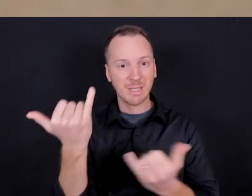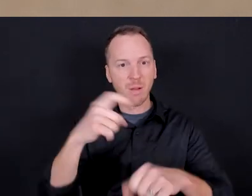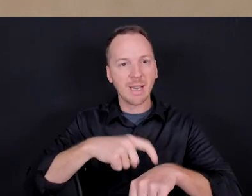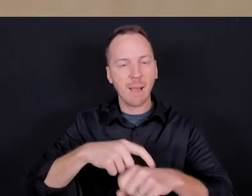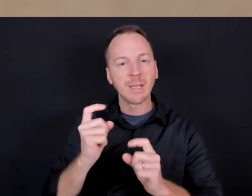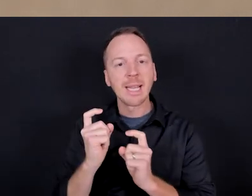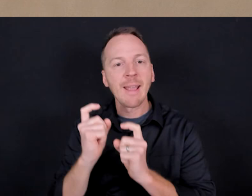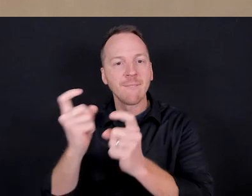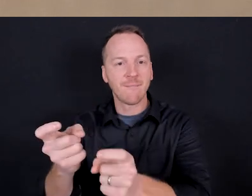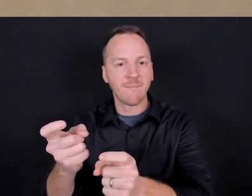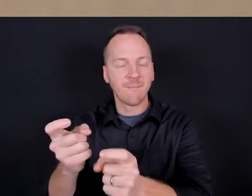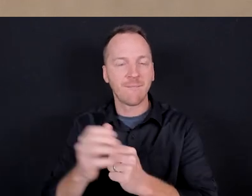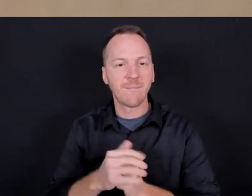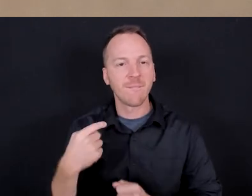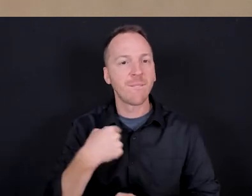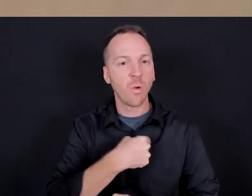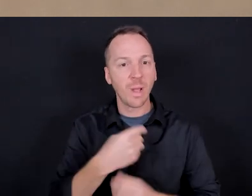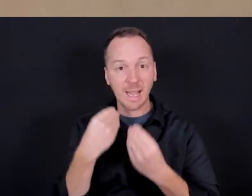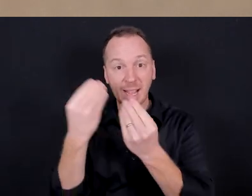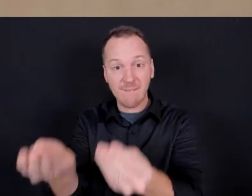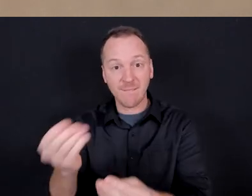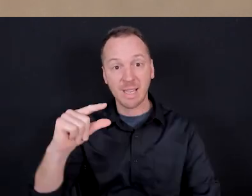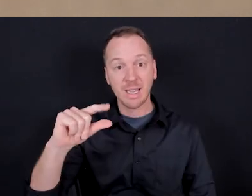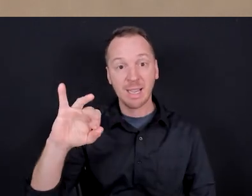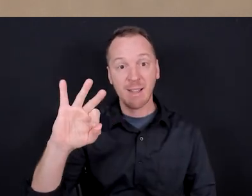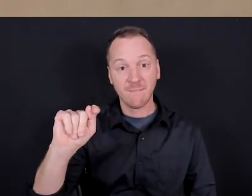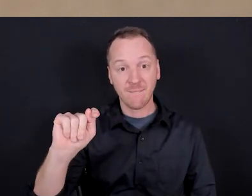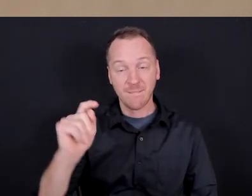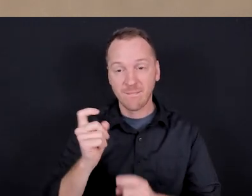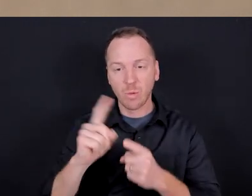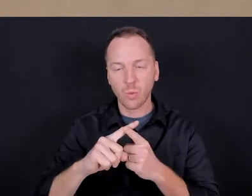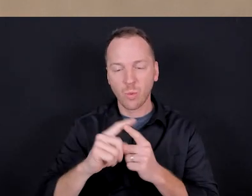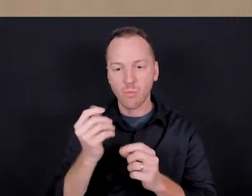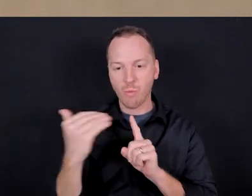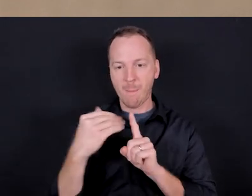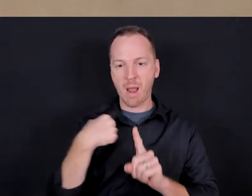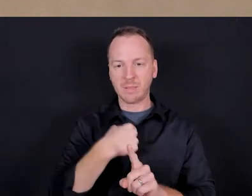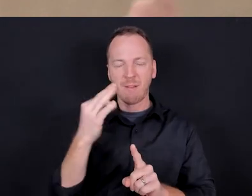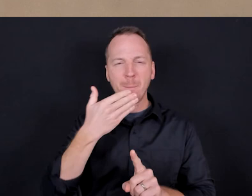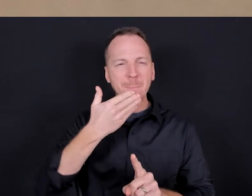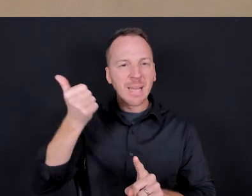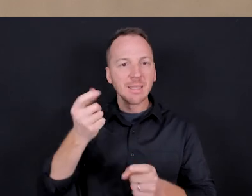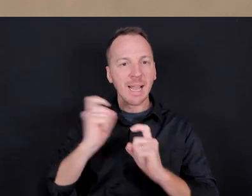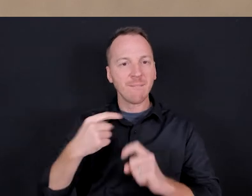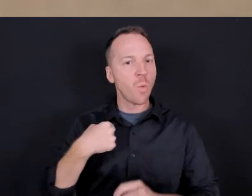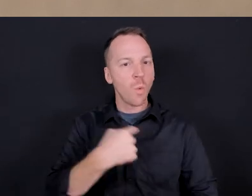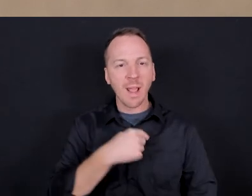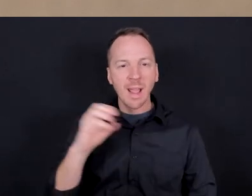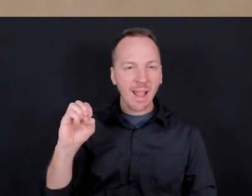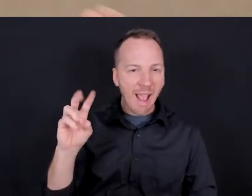giving. We give our gifts to remind us of the greatest gift that we've ever